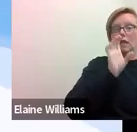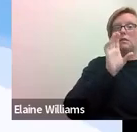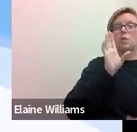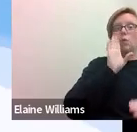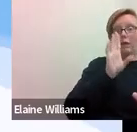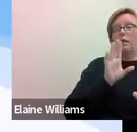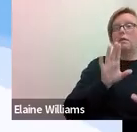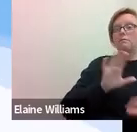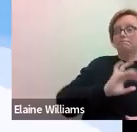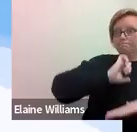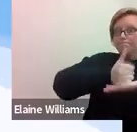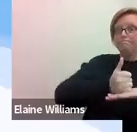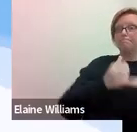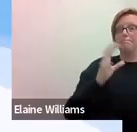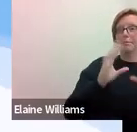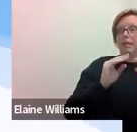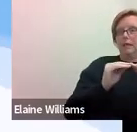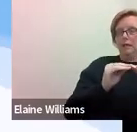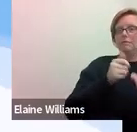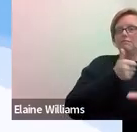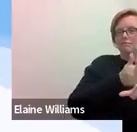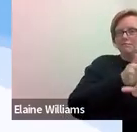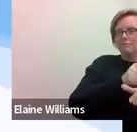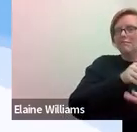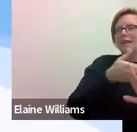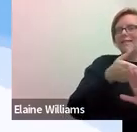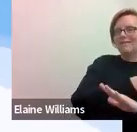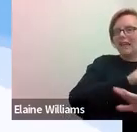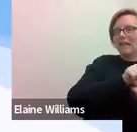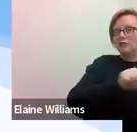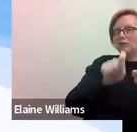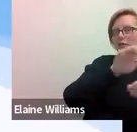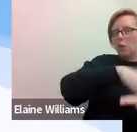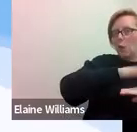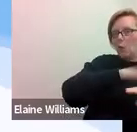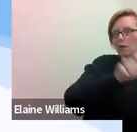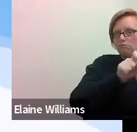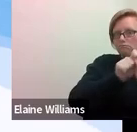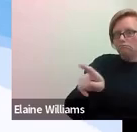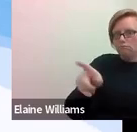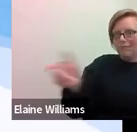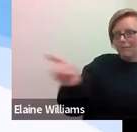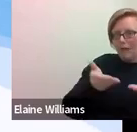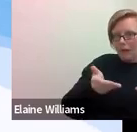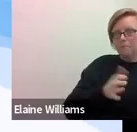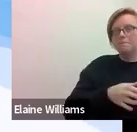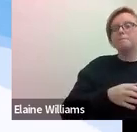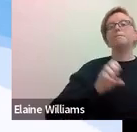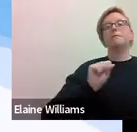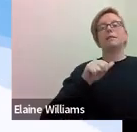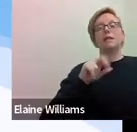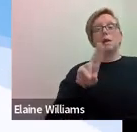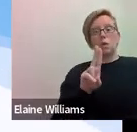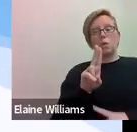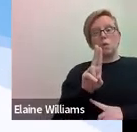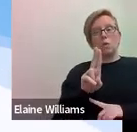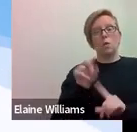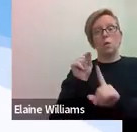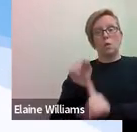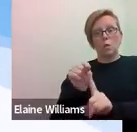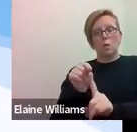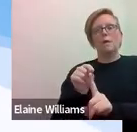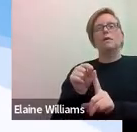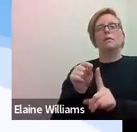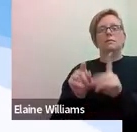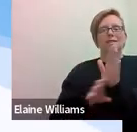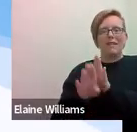So they are the ones who would send out the advanced written notice. The receiving SAU is responsible for facilitation, development